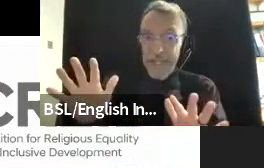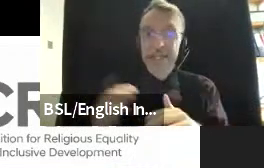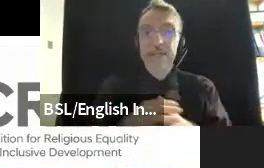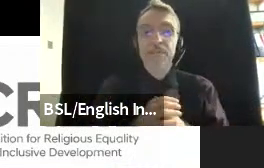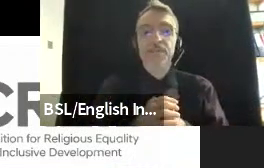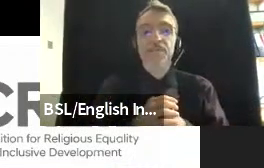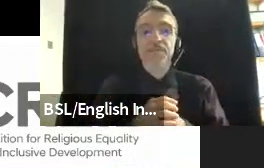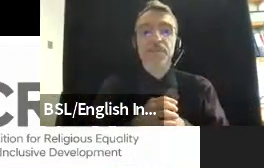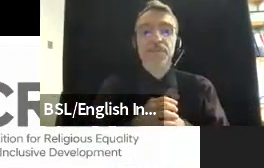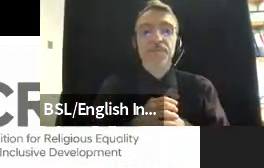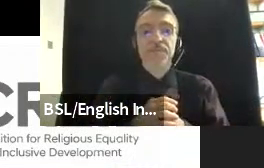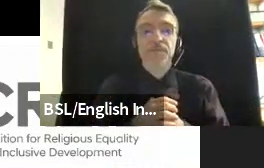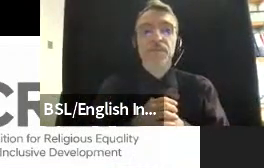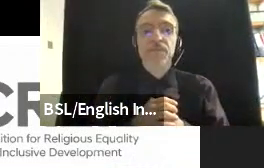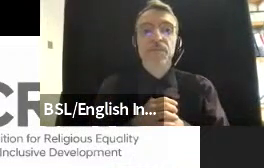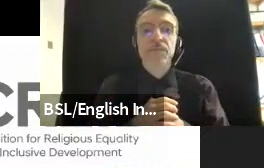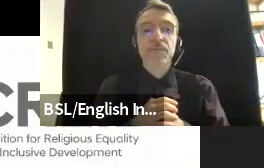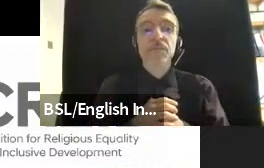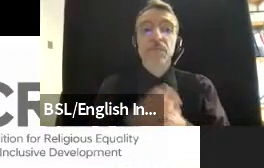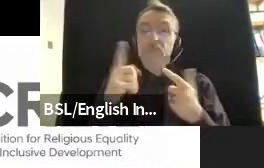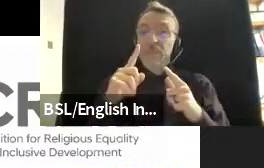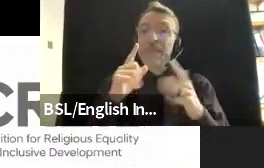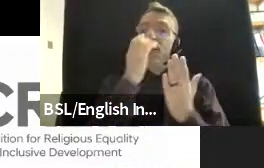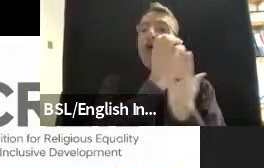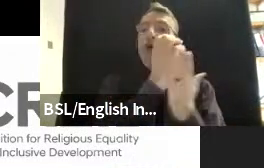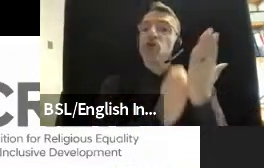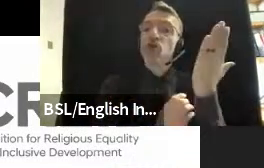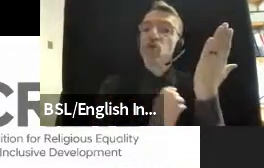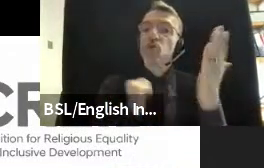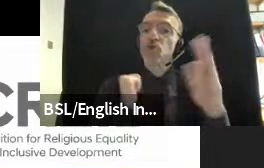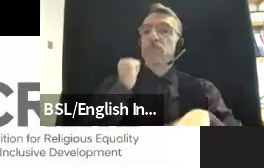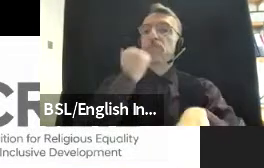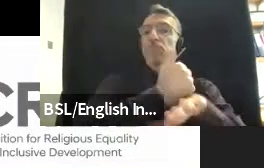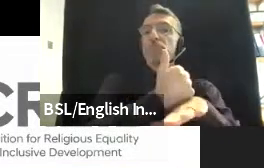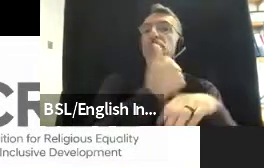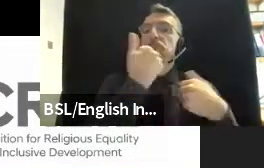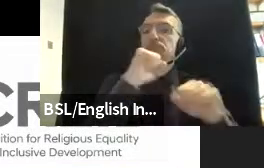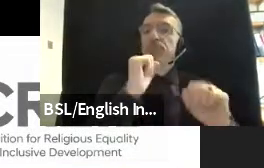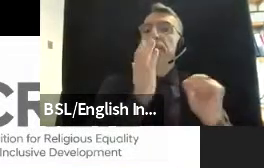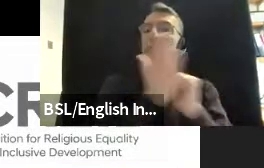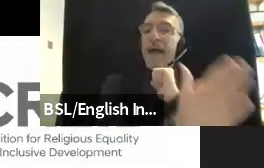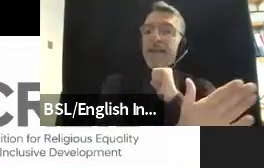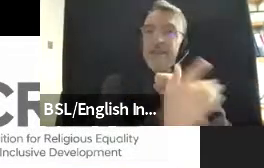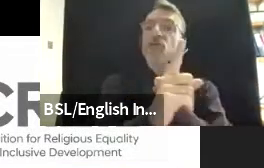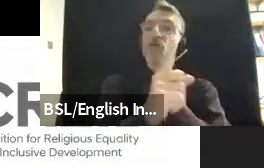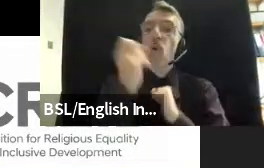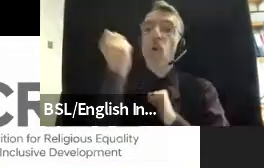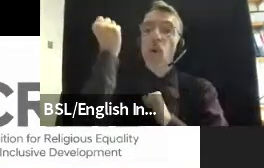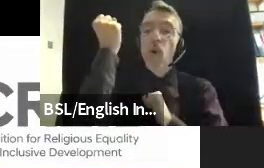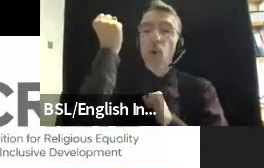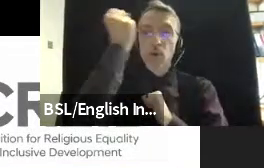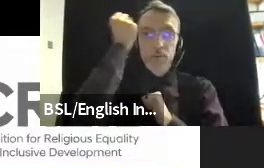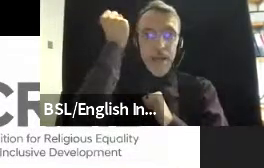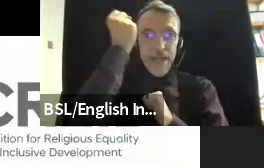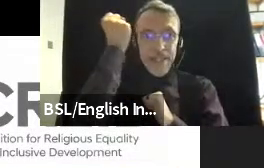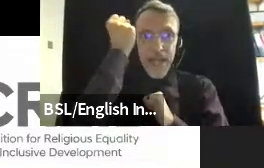there was a constitution adopted which proclaimed Uzbekistan as a secular state and provided freedom